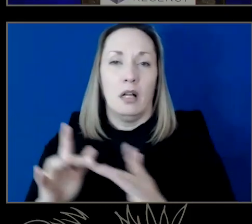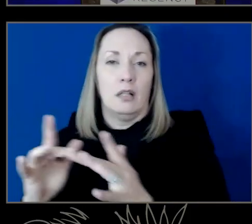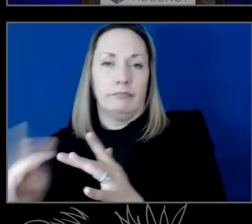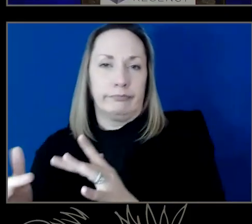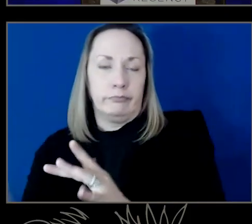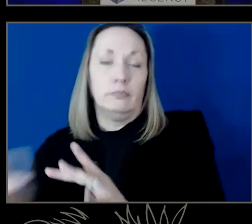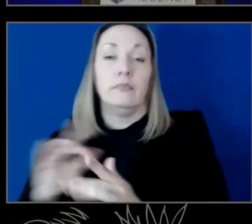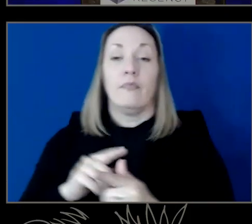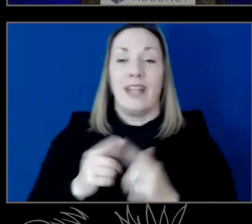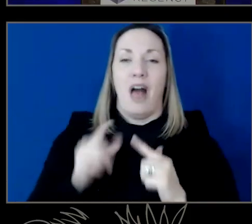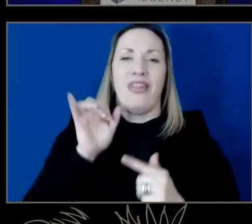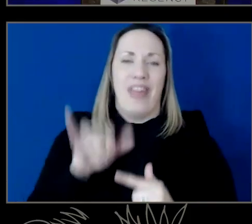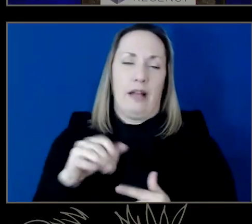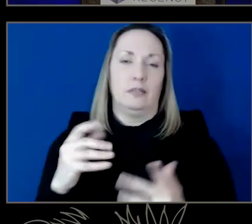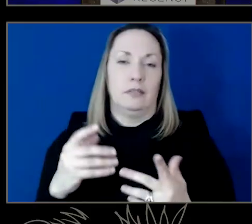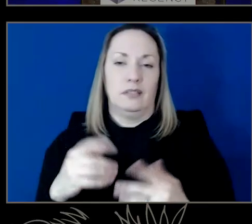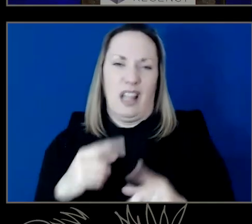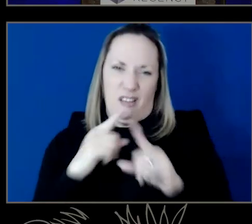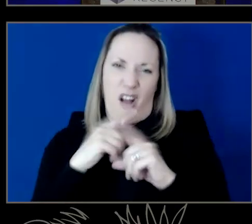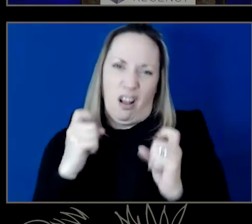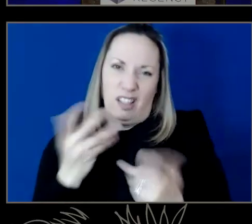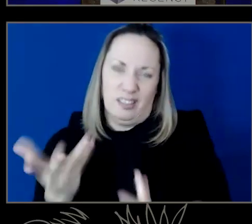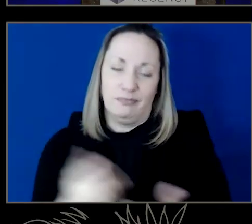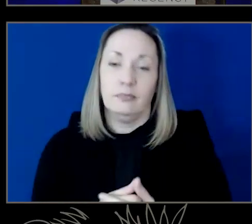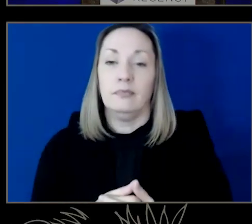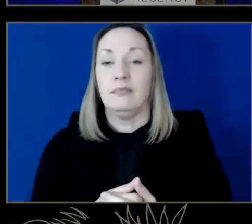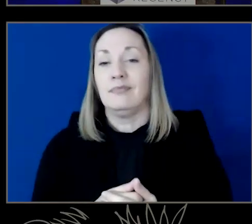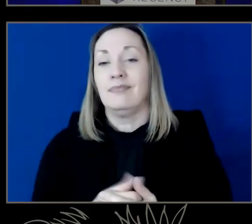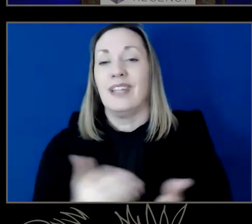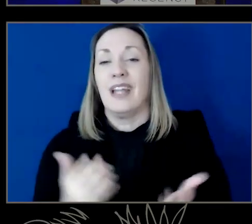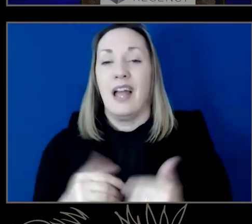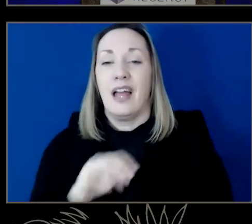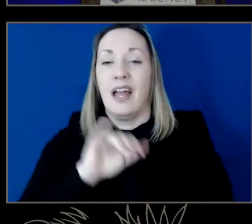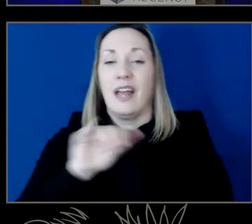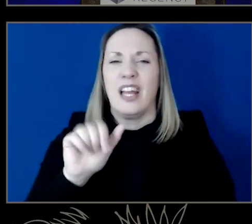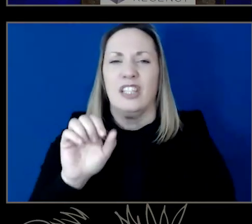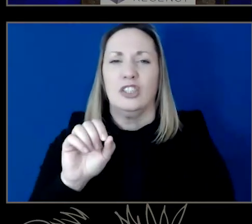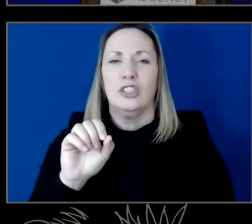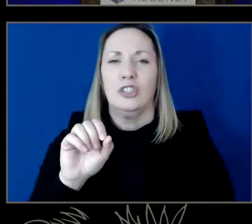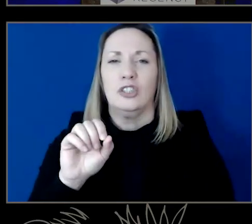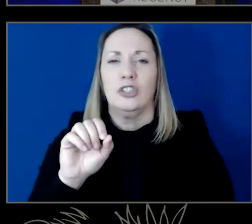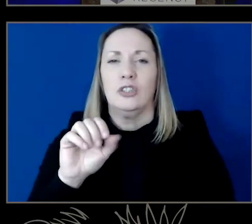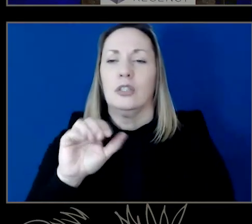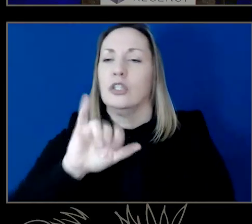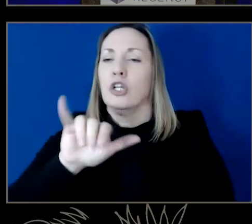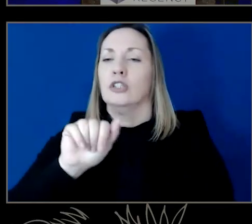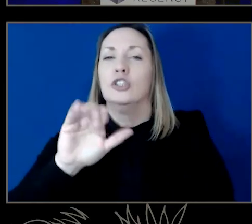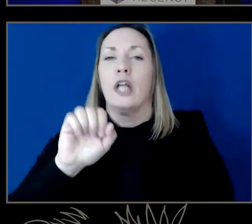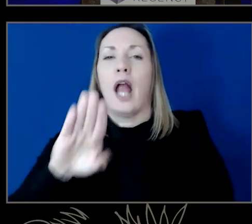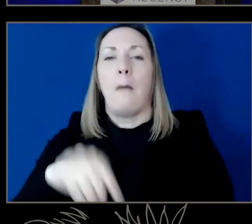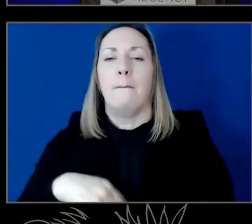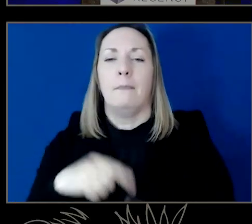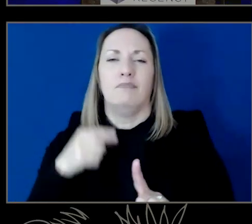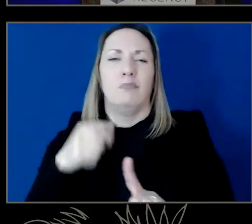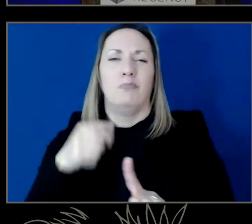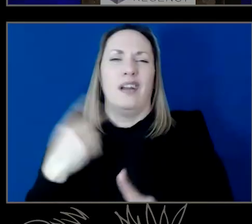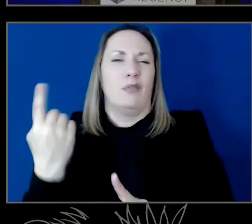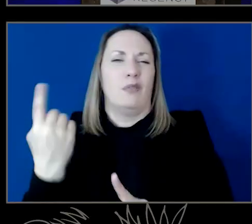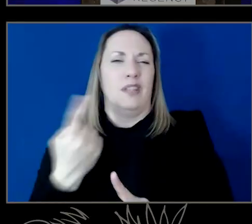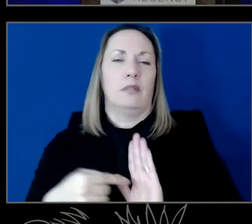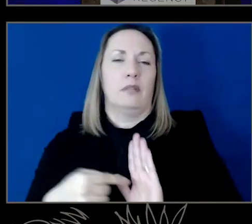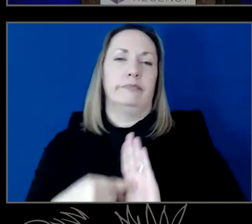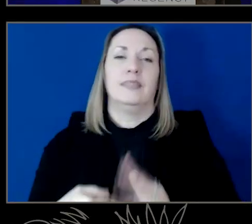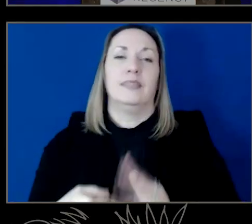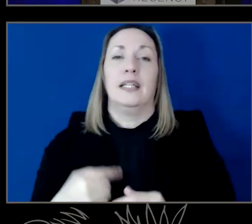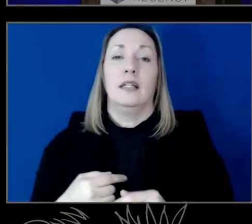little crazy. This is a little ugly, right? And Jacob pointed out something that doesn't justify this, but just rather